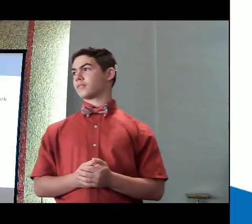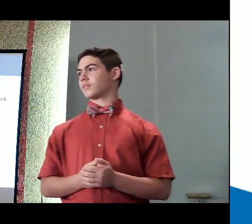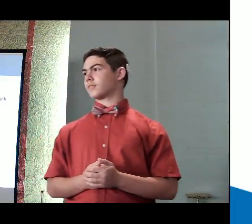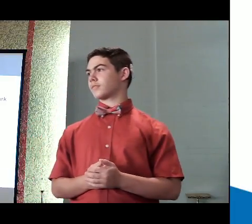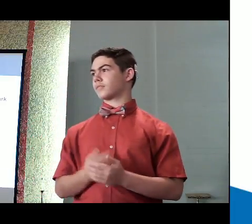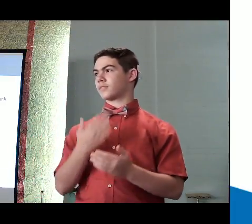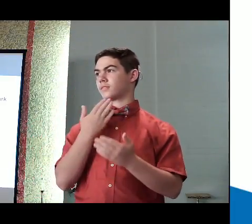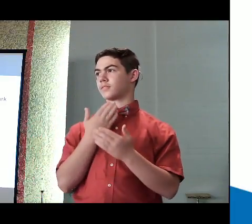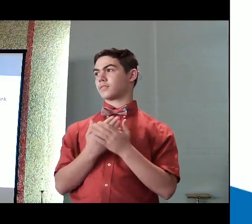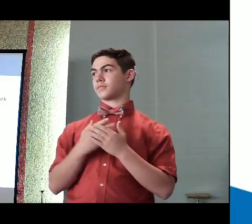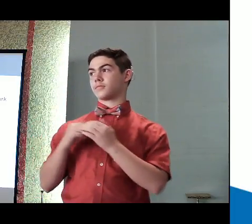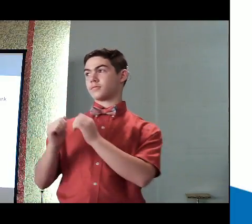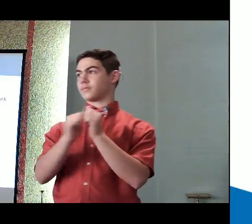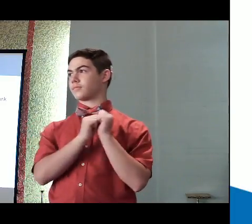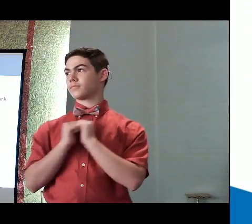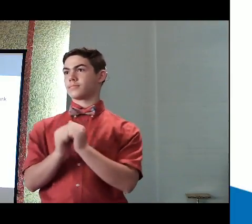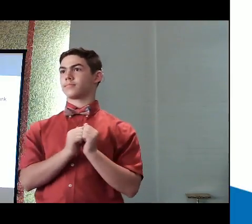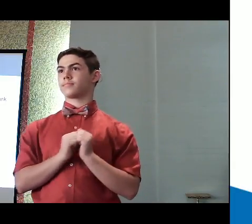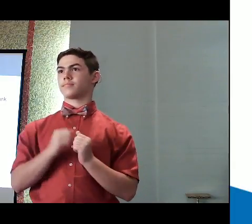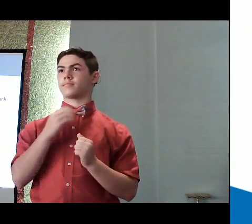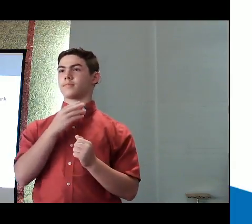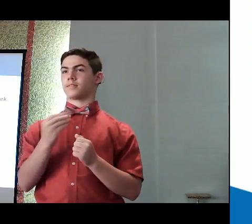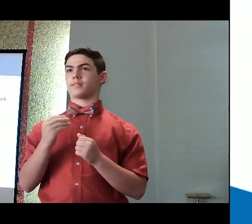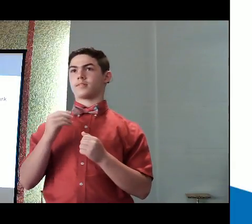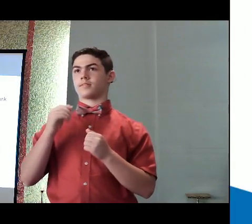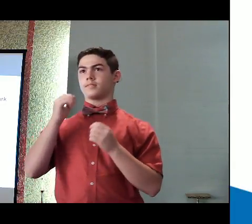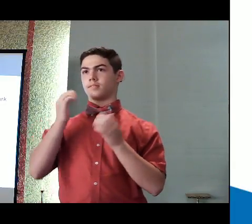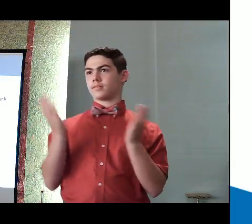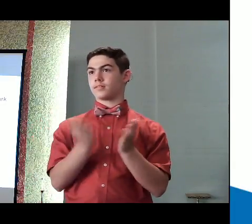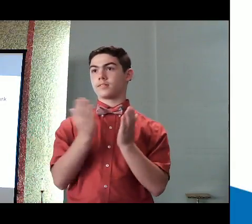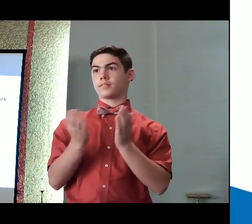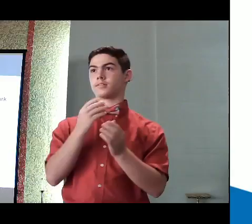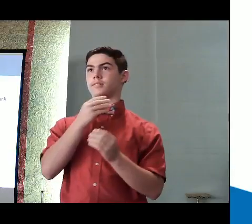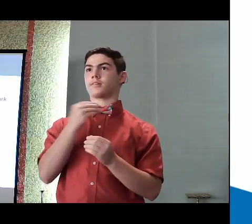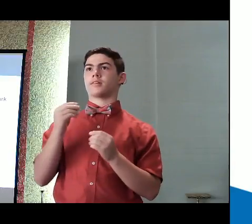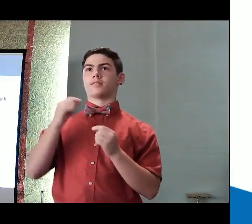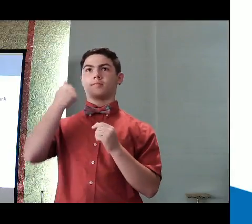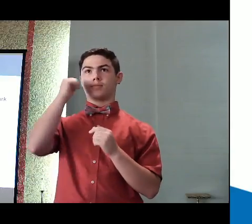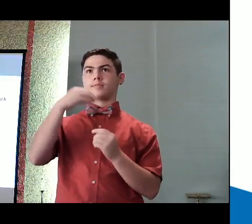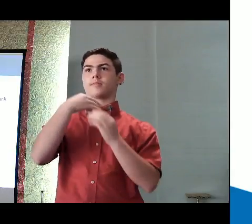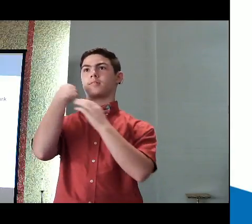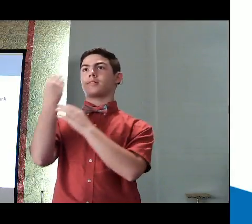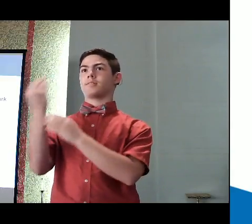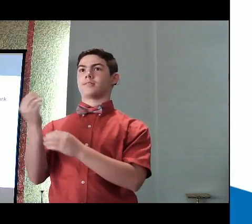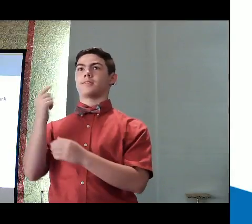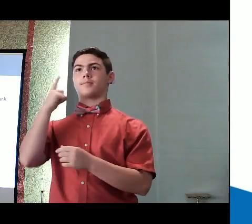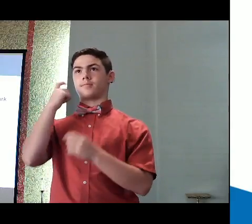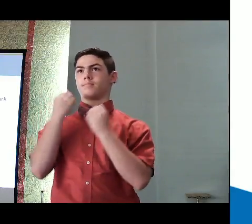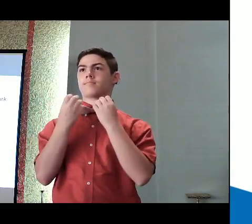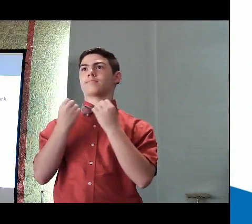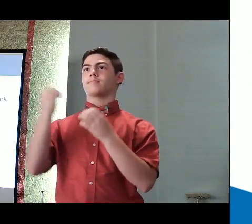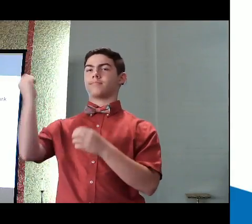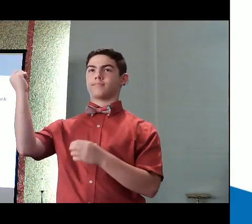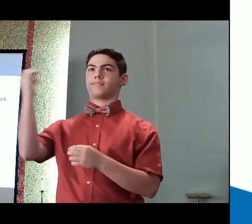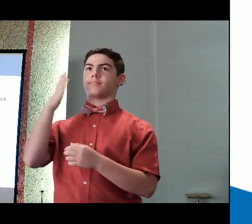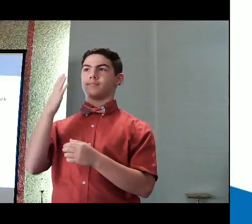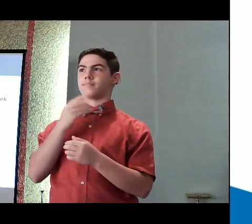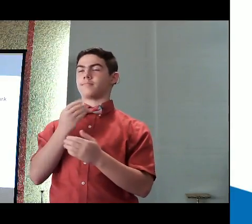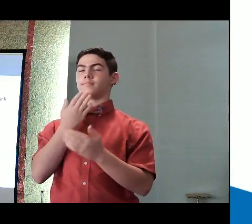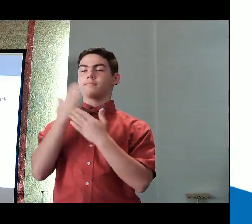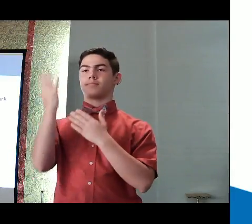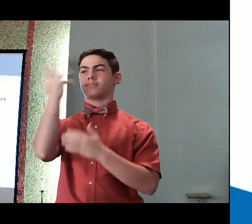together tonight, this week, and get together in God's Word to really study out God's plan of how to have His mercy and grace upon your